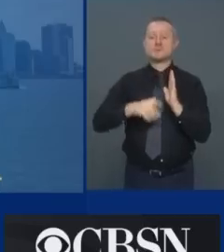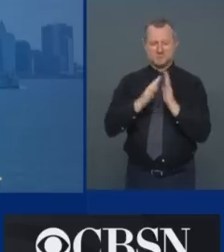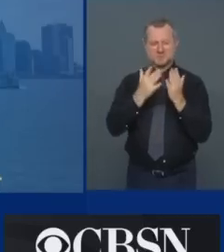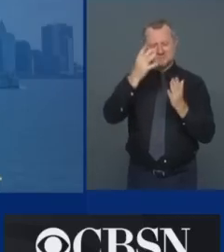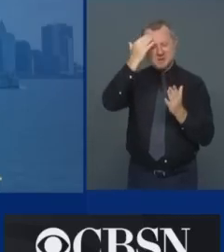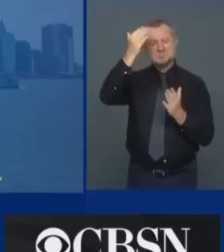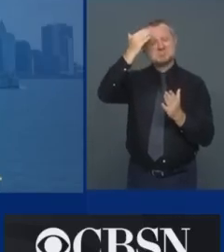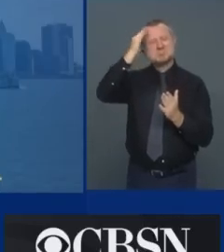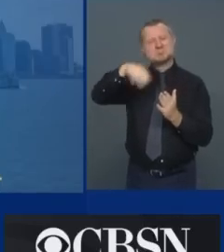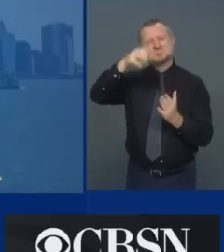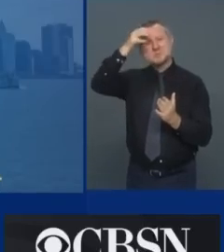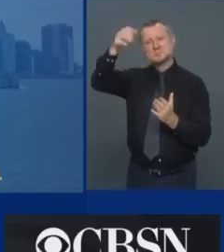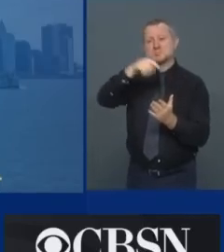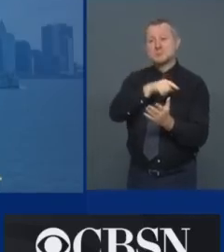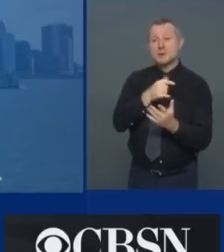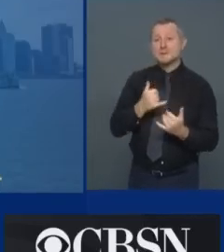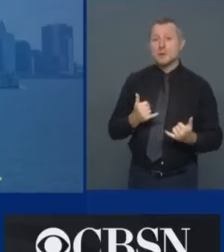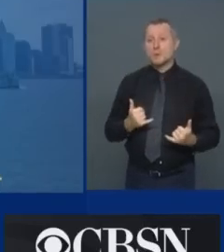a plan.